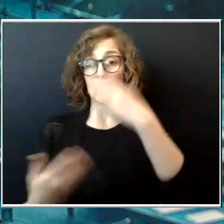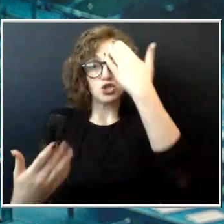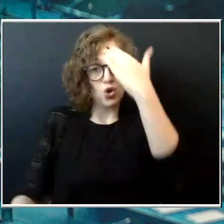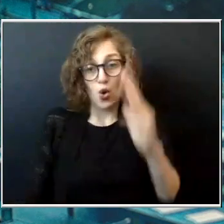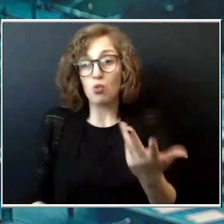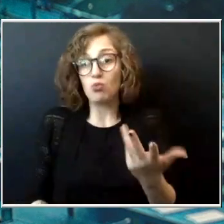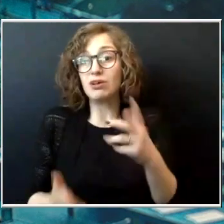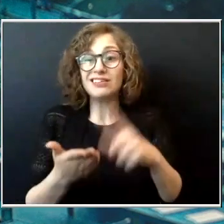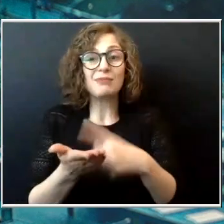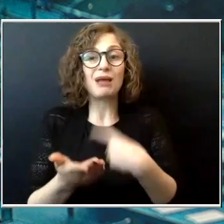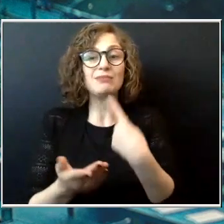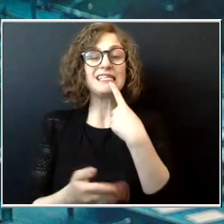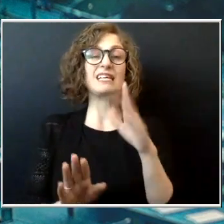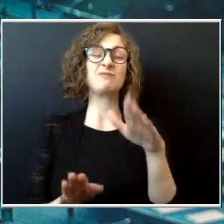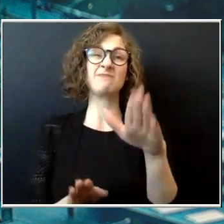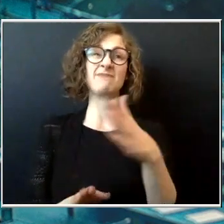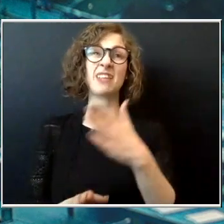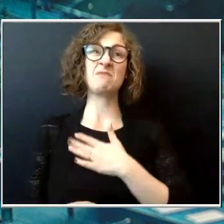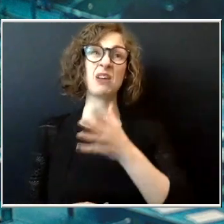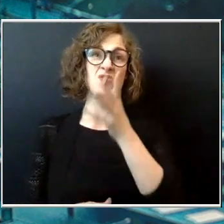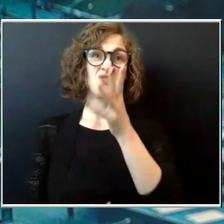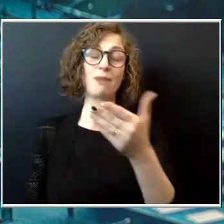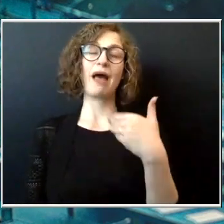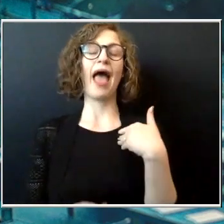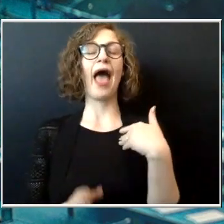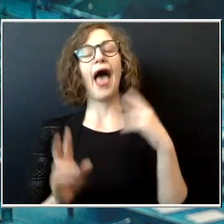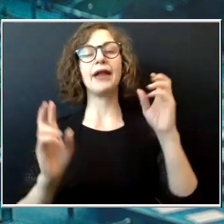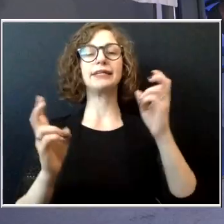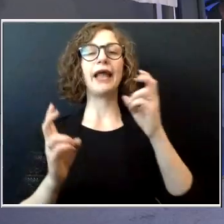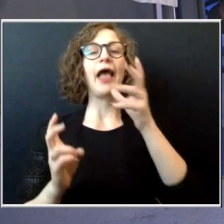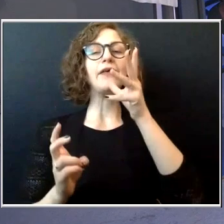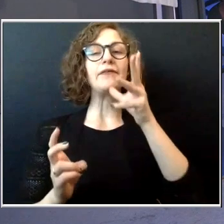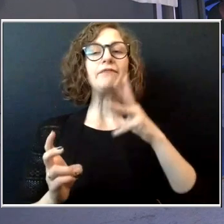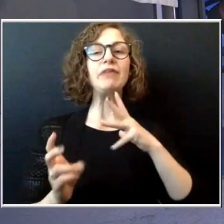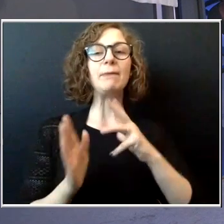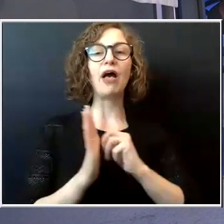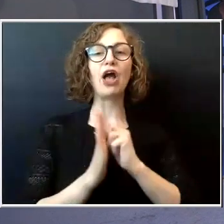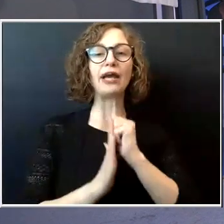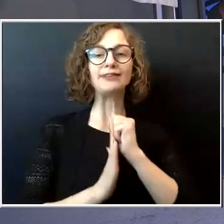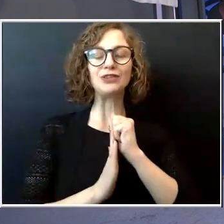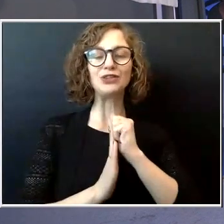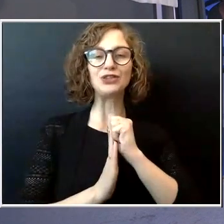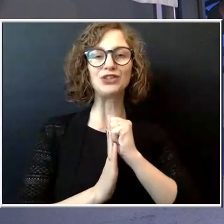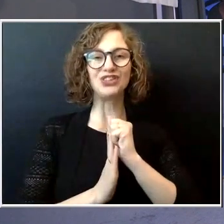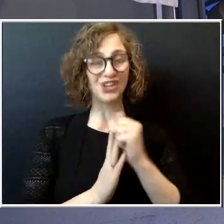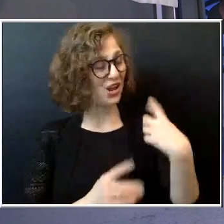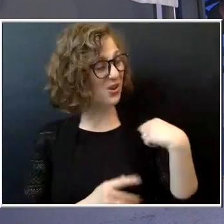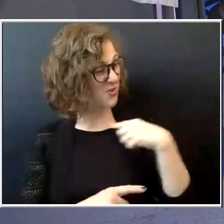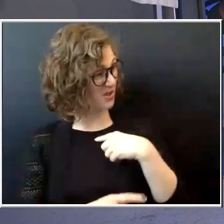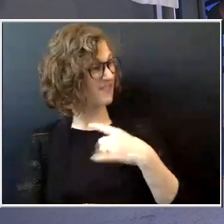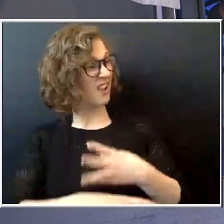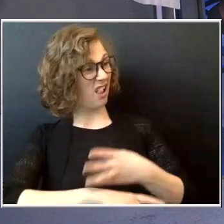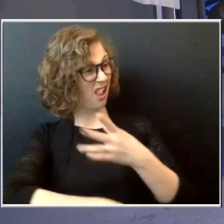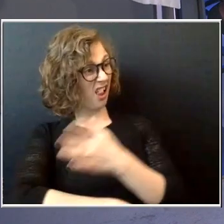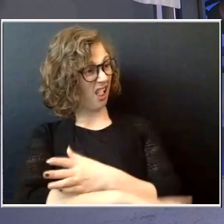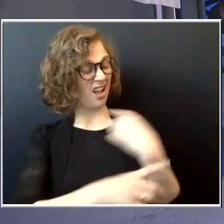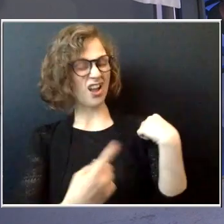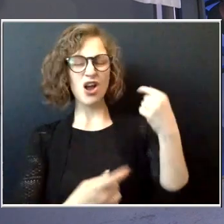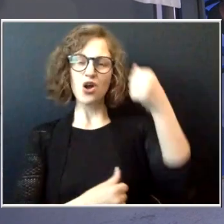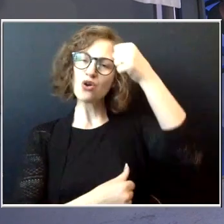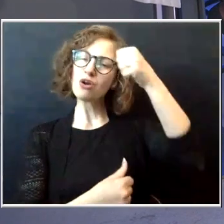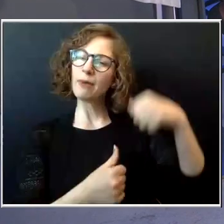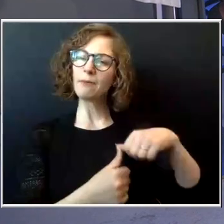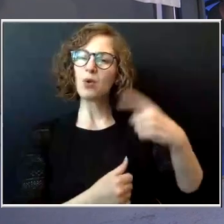okay. That's okay to bring those up. We'll work with whatever we have. And we've come a long way. Remember we did this story where this group of women, they make it like an